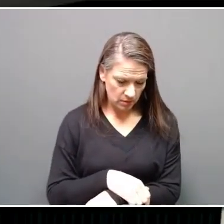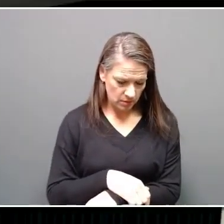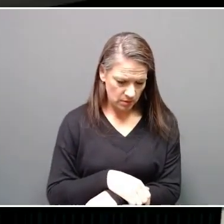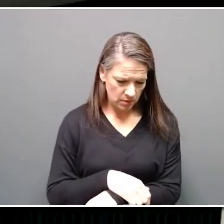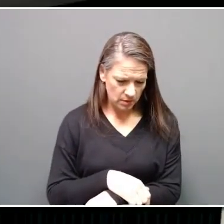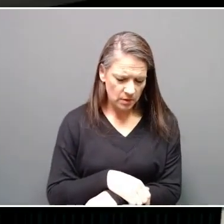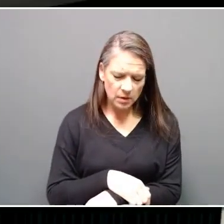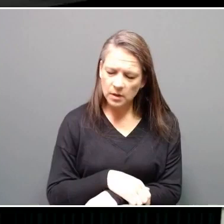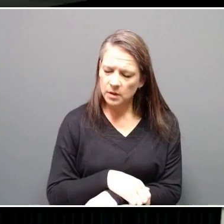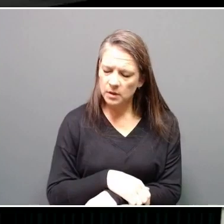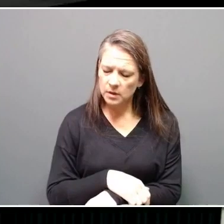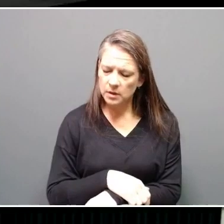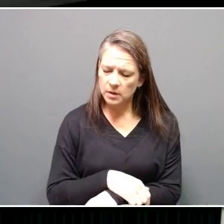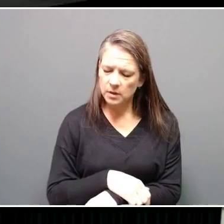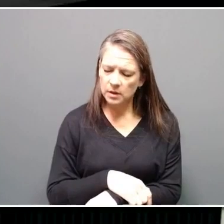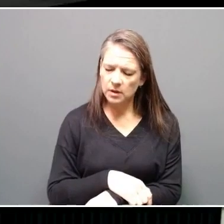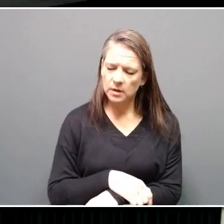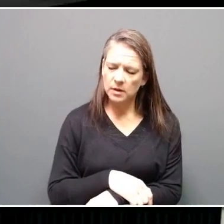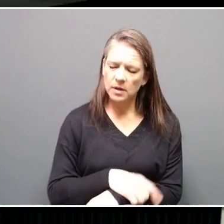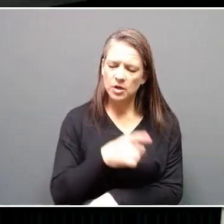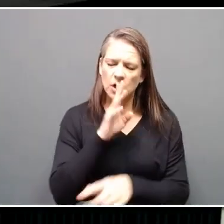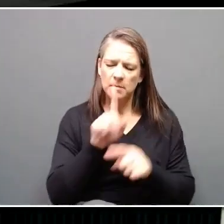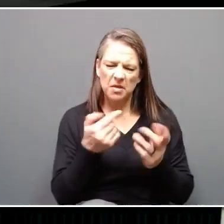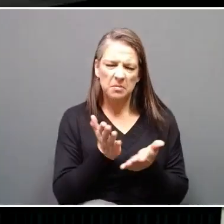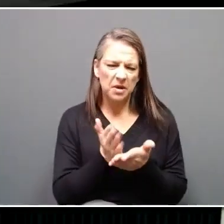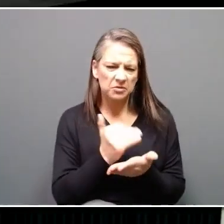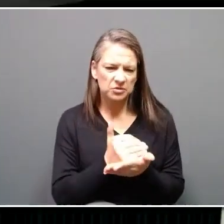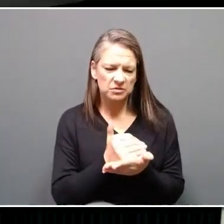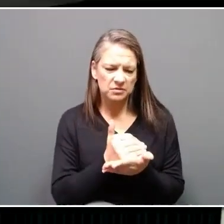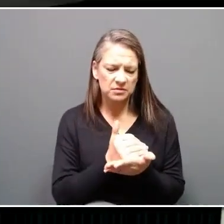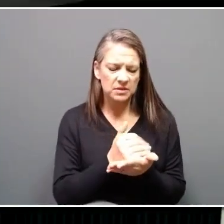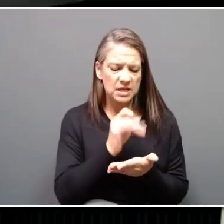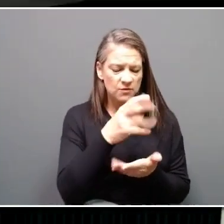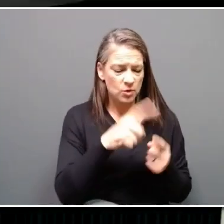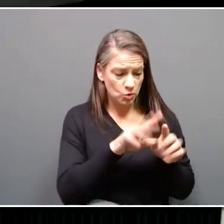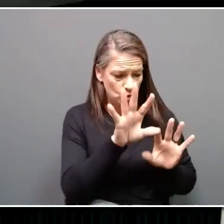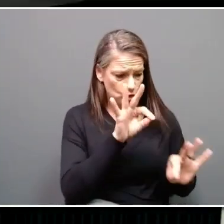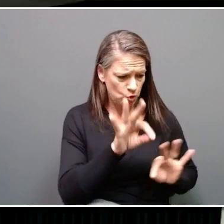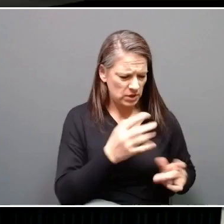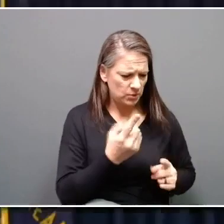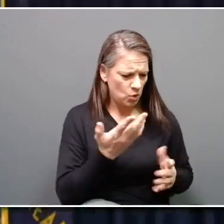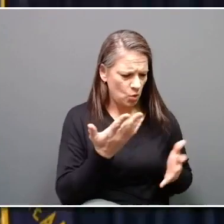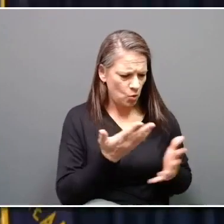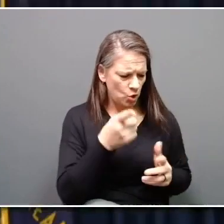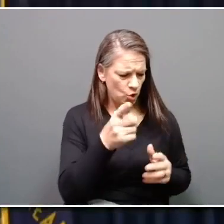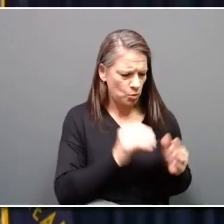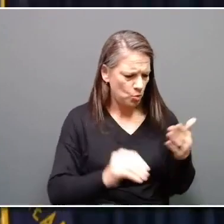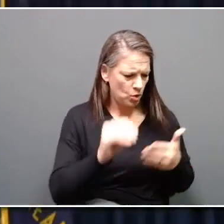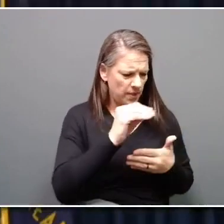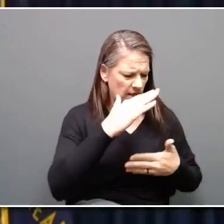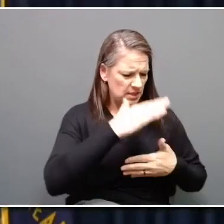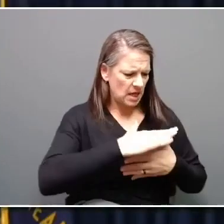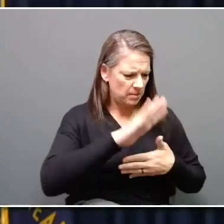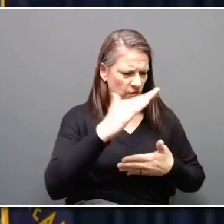to select certain things that you had to choose something, what would you put at the top of the list if you'd like to maybe see the Senate